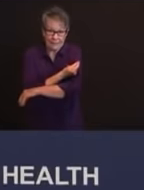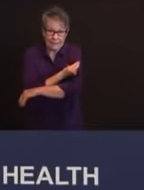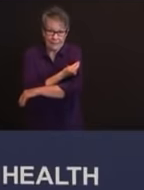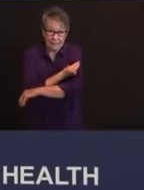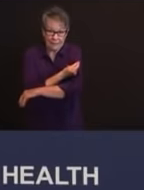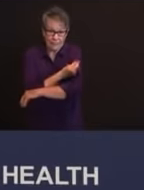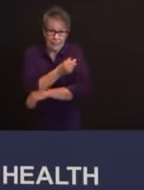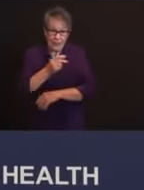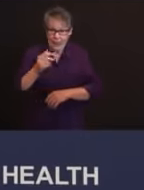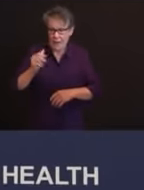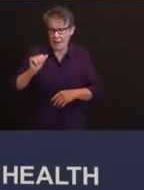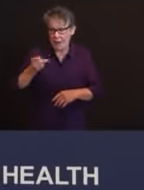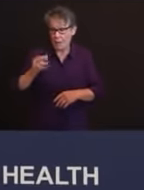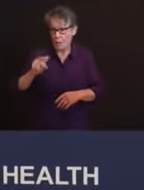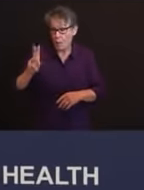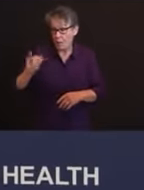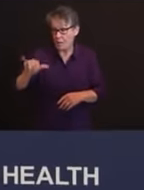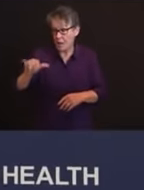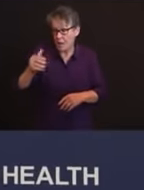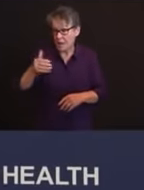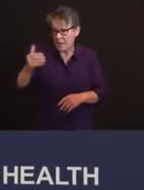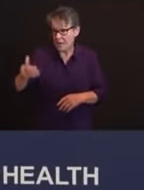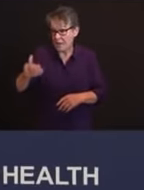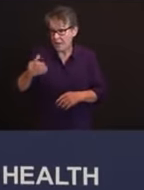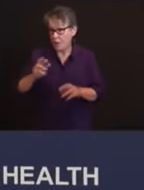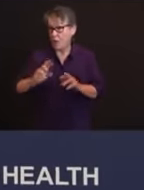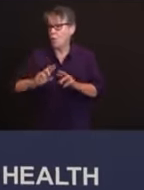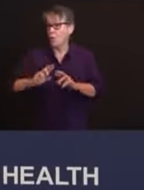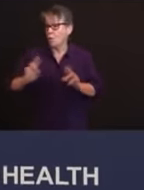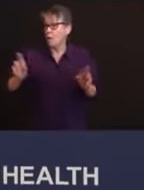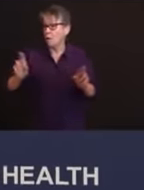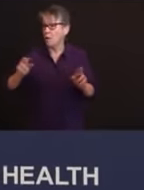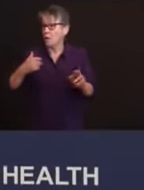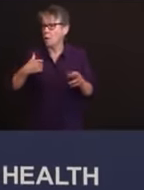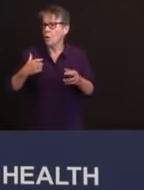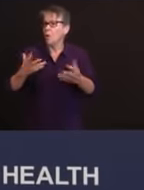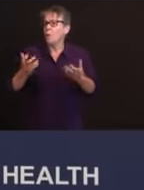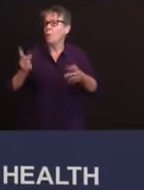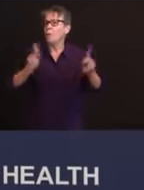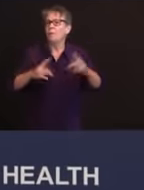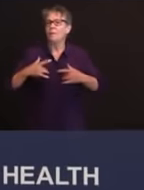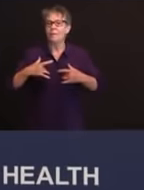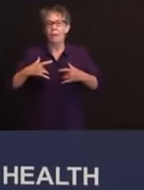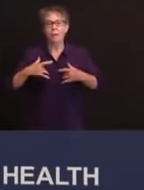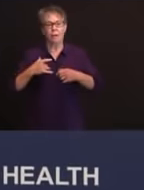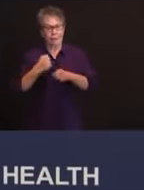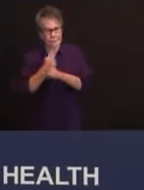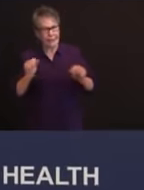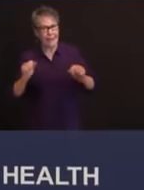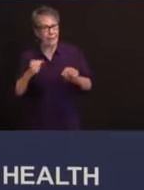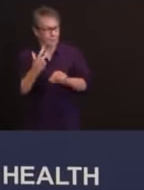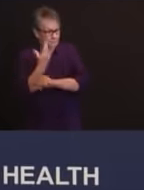as many of us as possible to step up. Judy and Ed, thank you. As always, Pat, likewise. Jared,